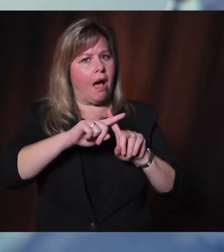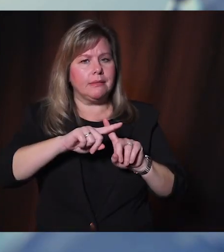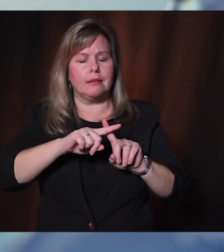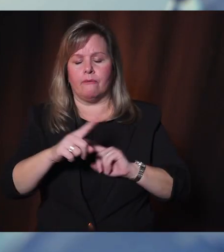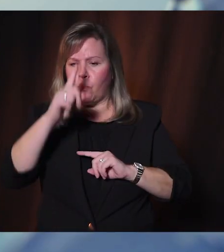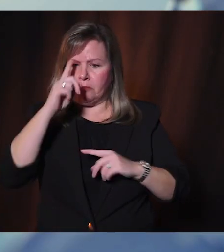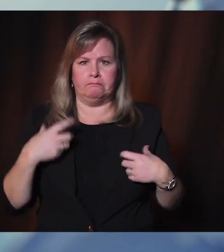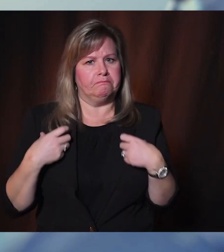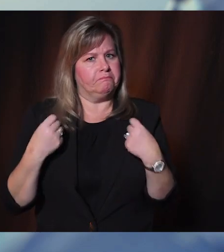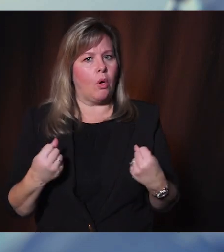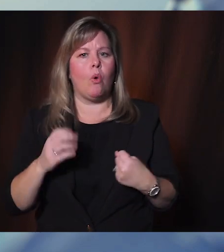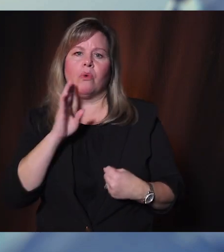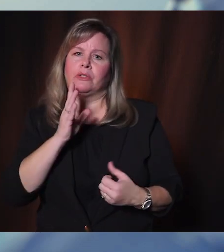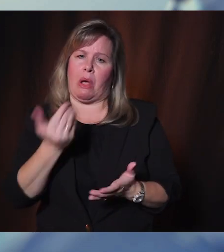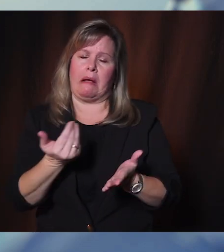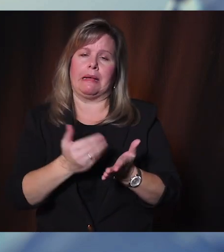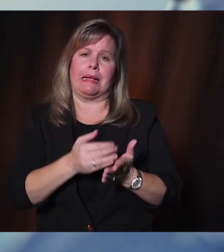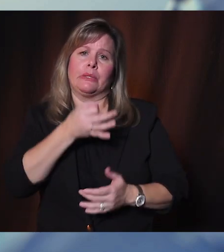Thank you.